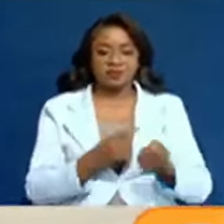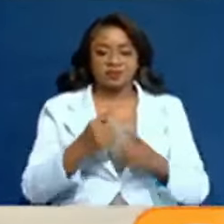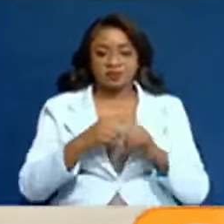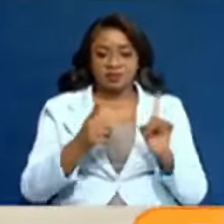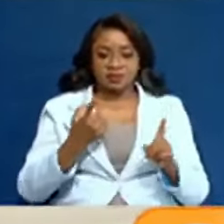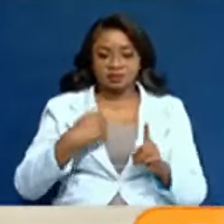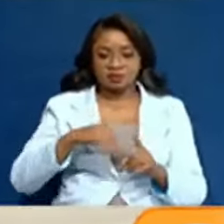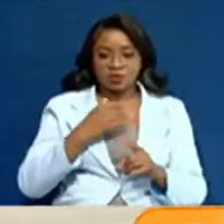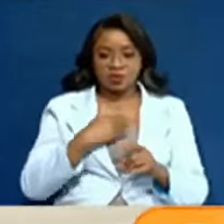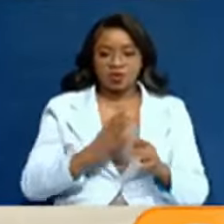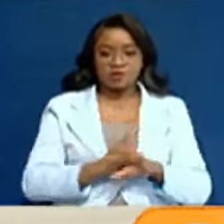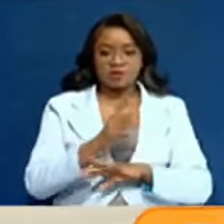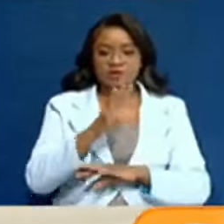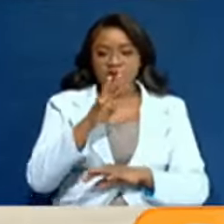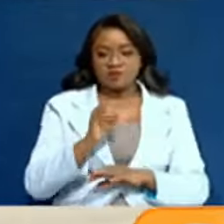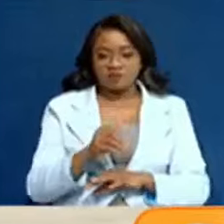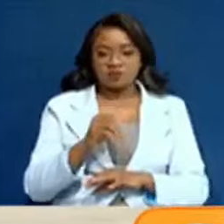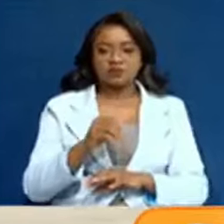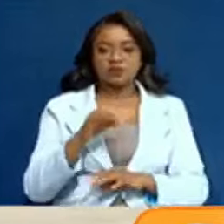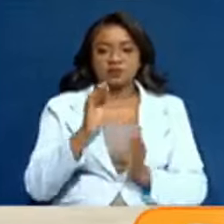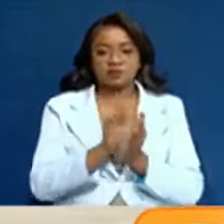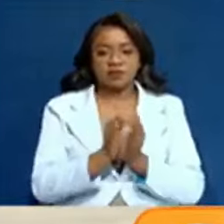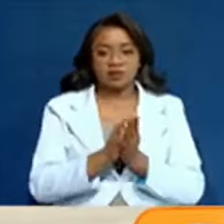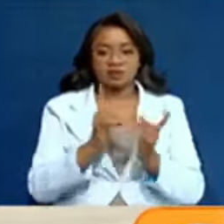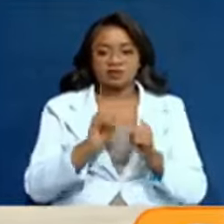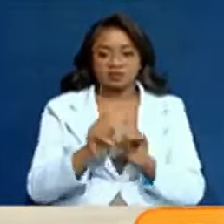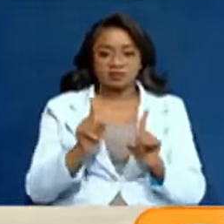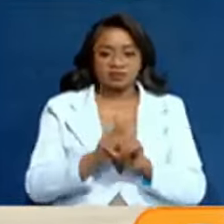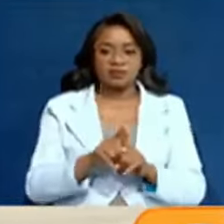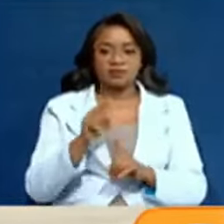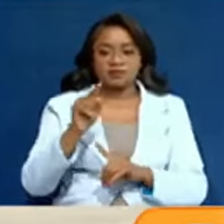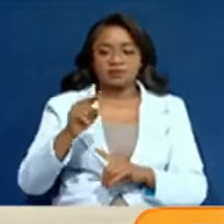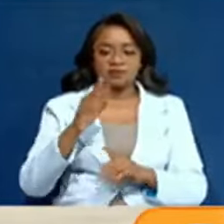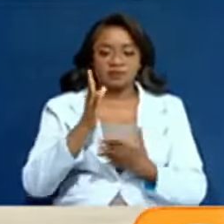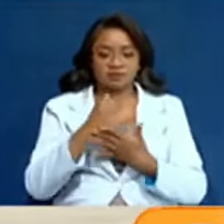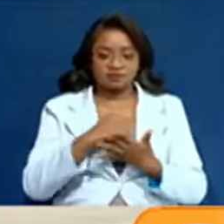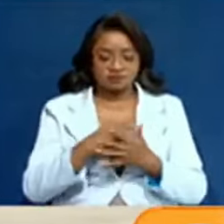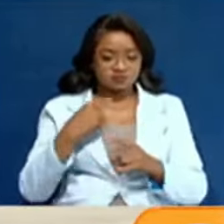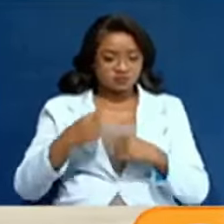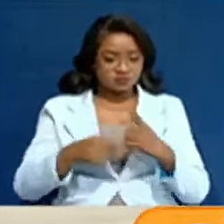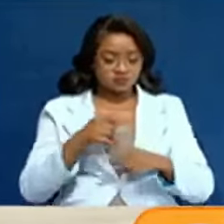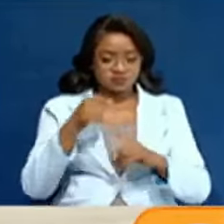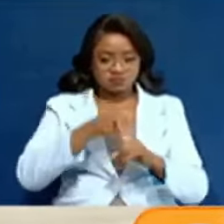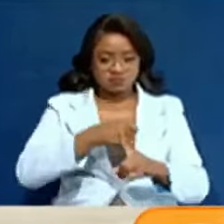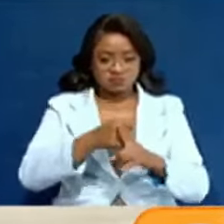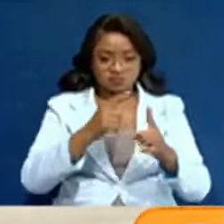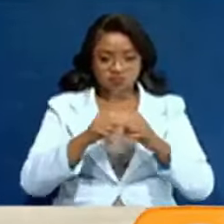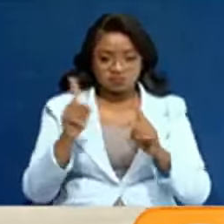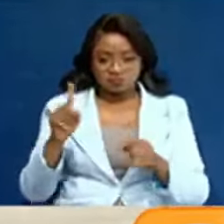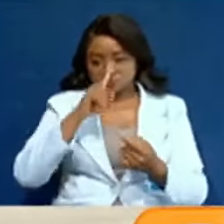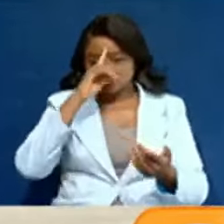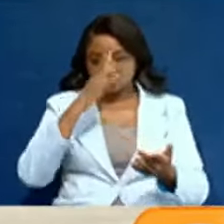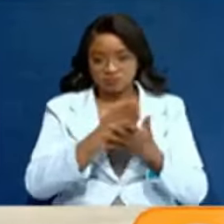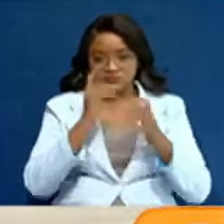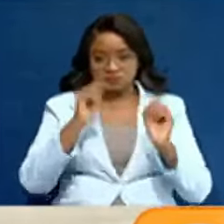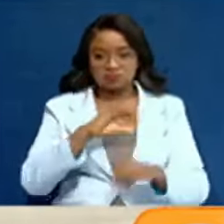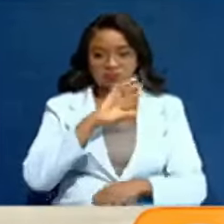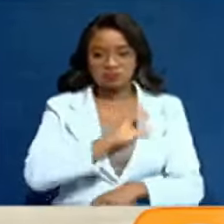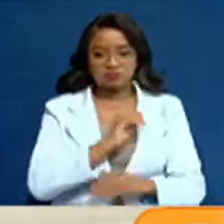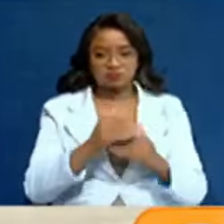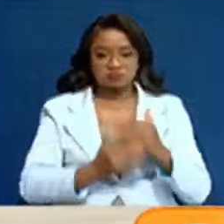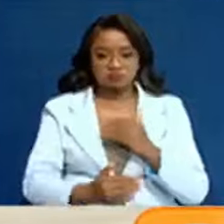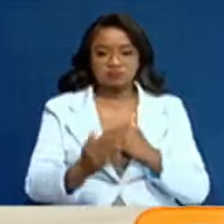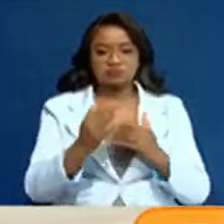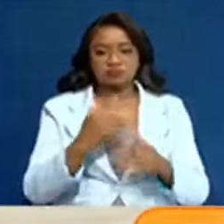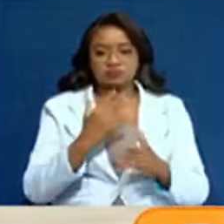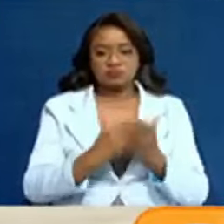over 40 commercial banks, the sector is still highly resilient, and players believe they can weather the storm in the second half of the